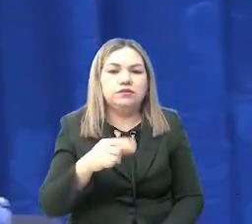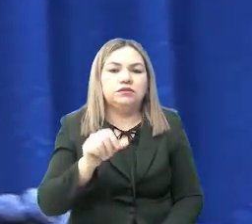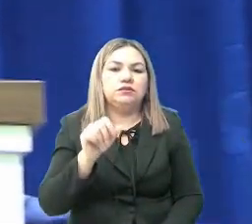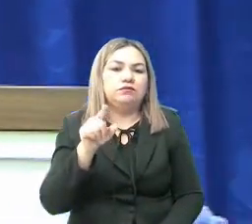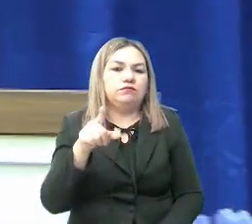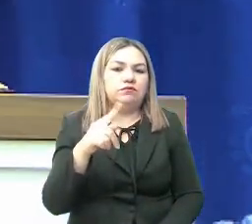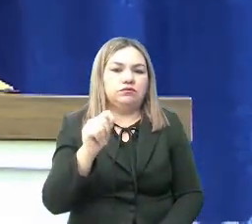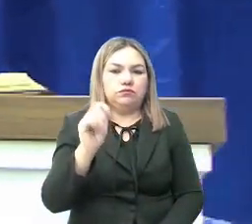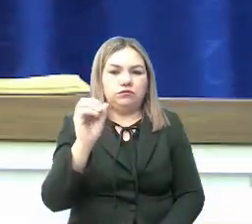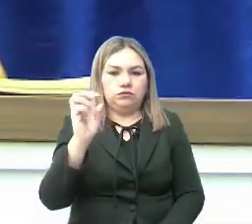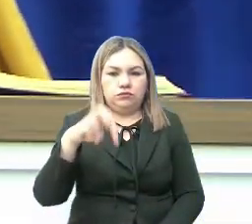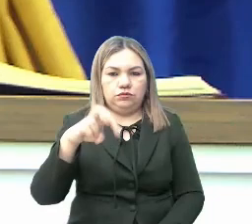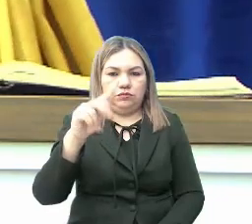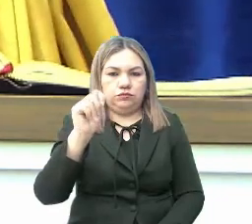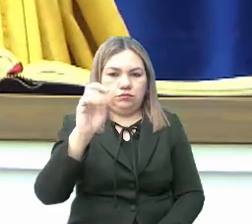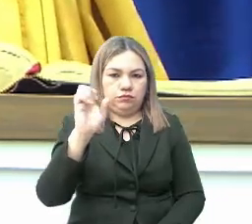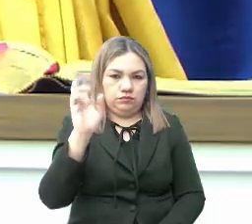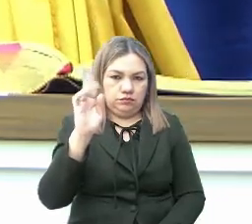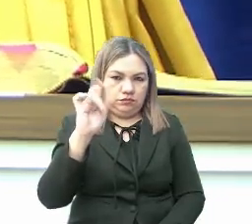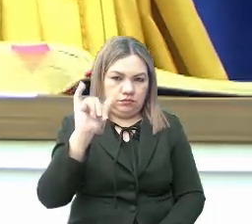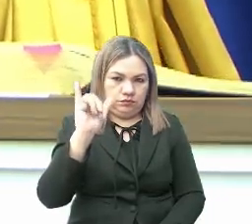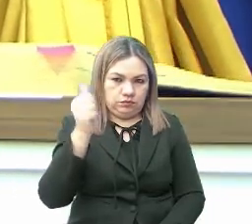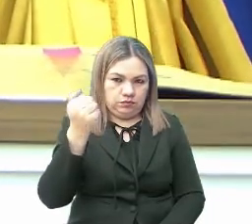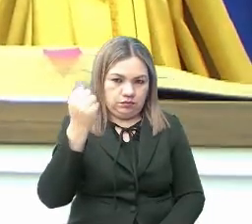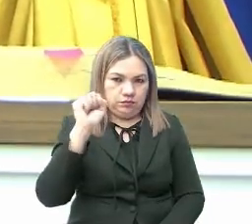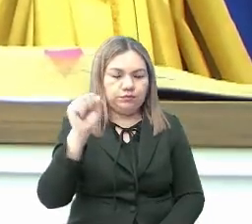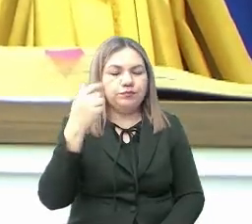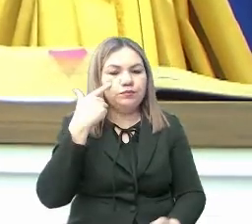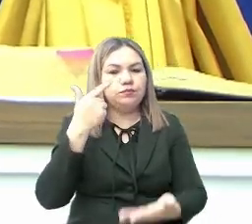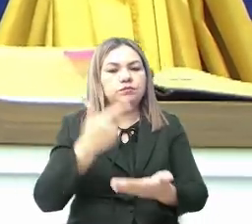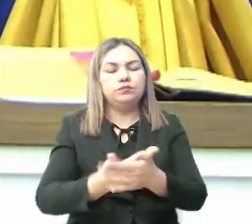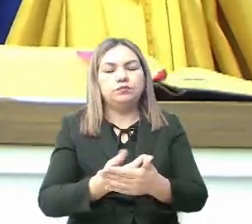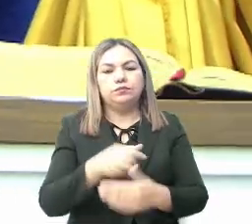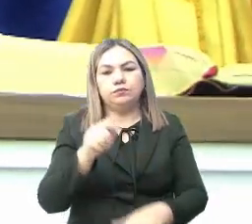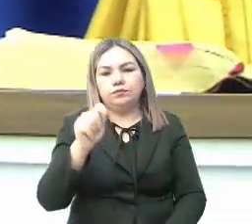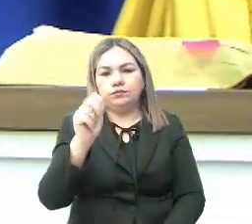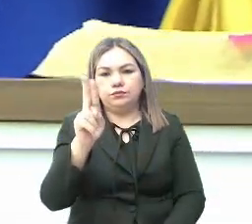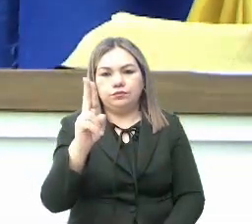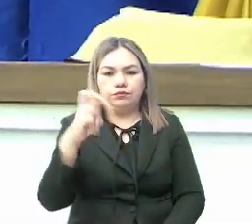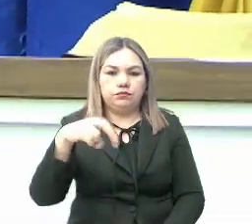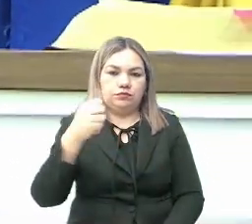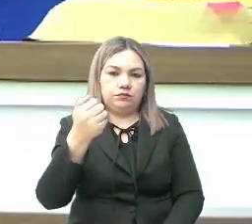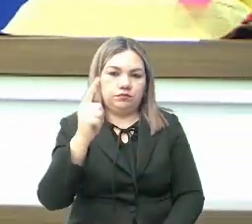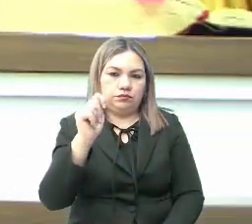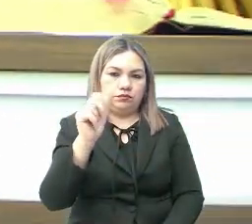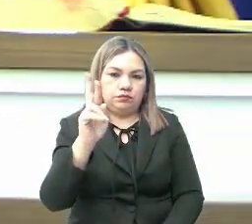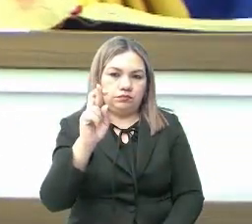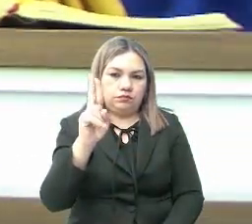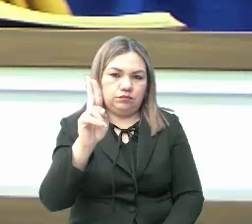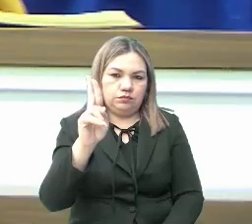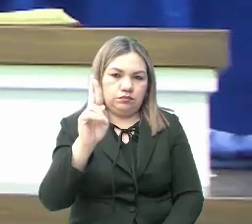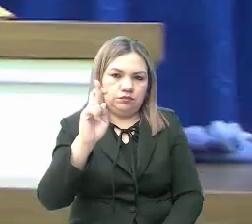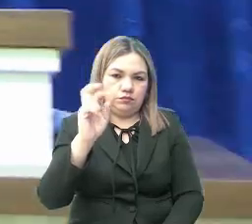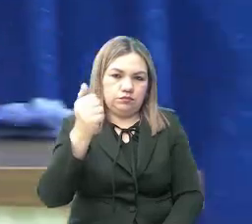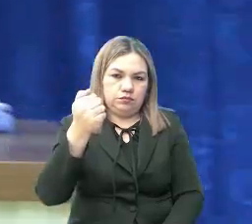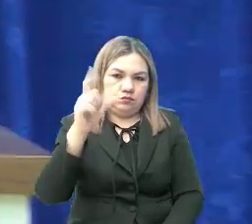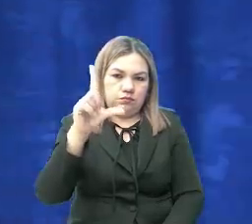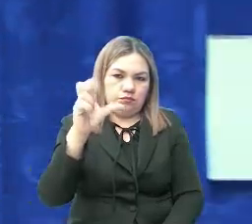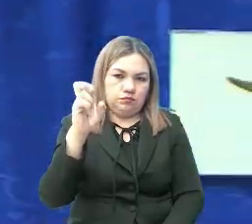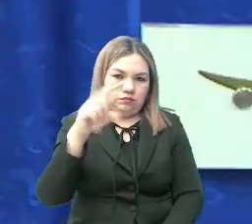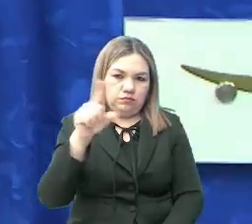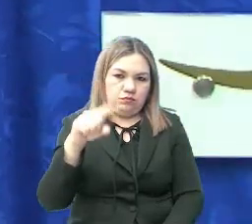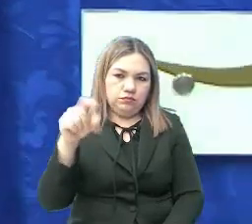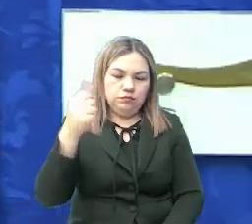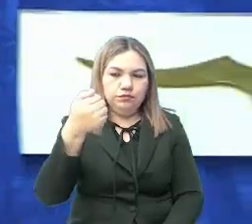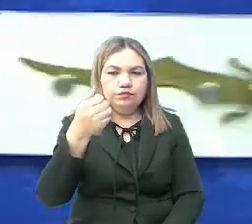you stupid things, but to reveal to you what's your divine nature. That through Christ, if you repent of your